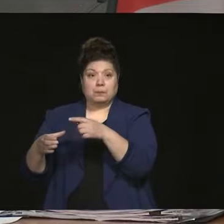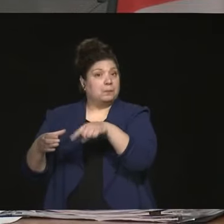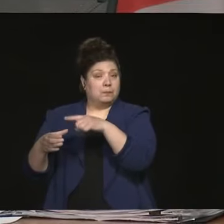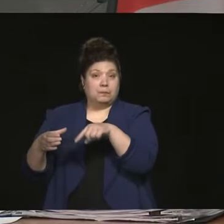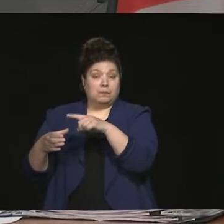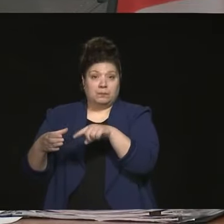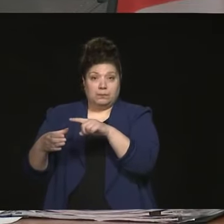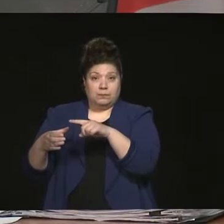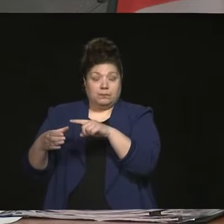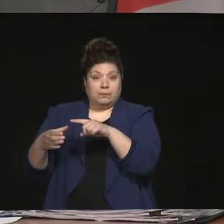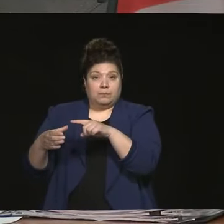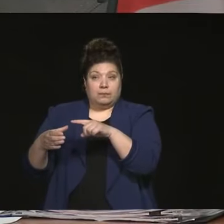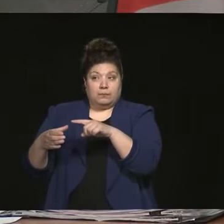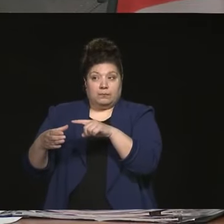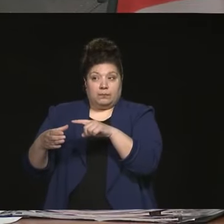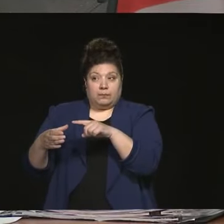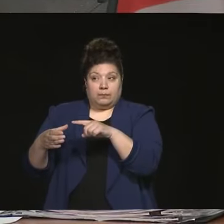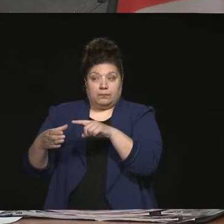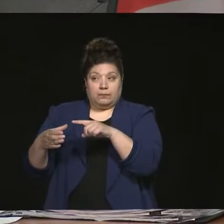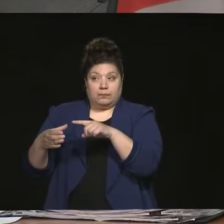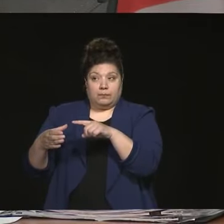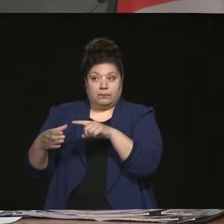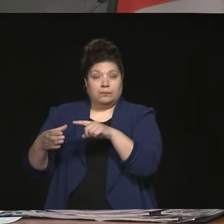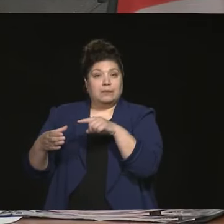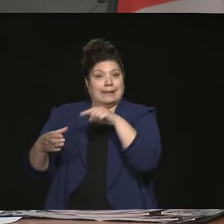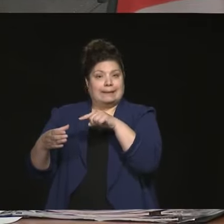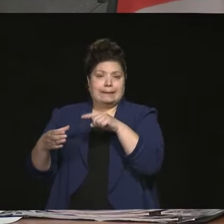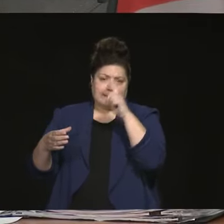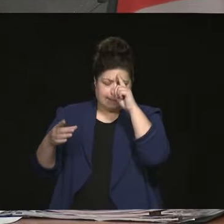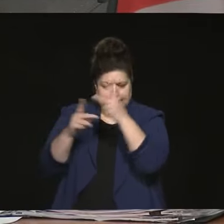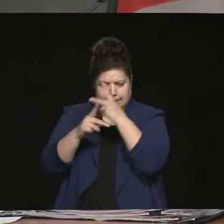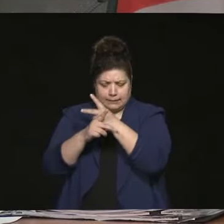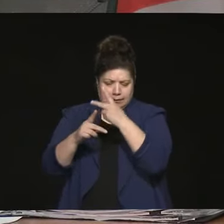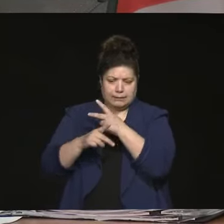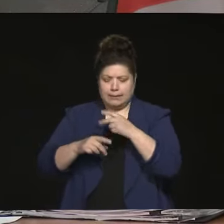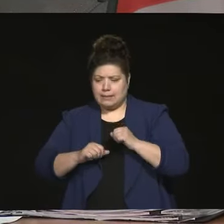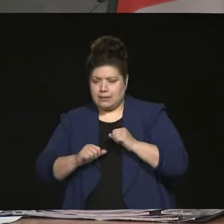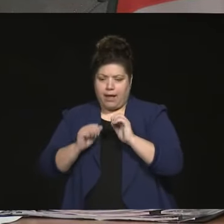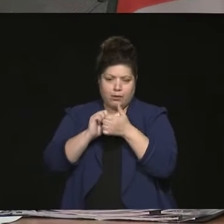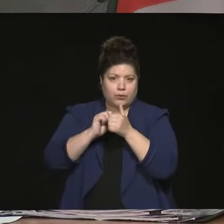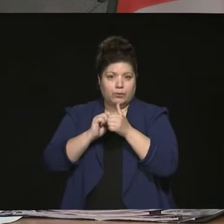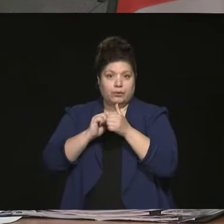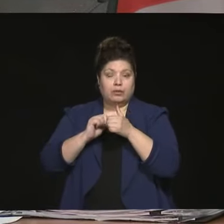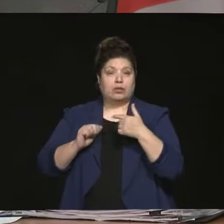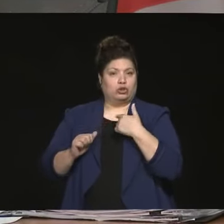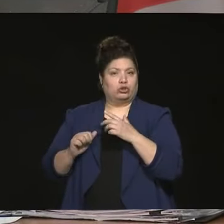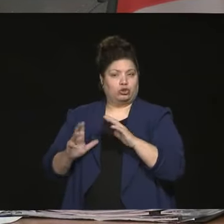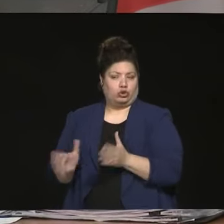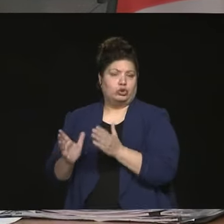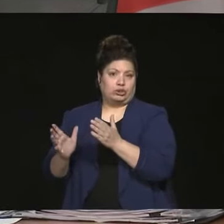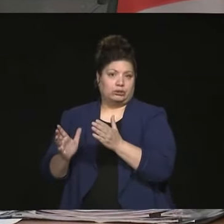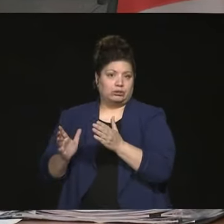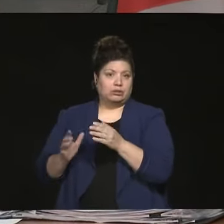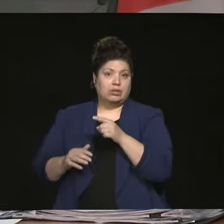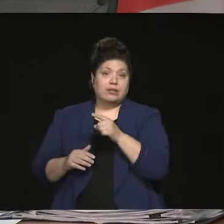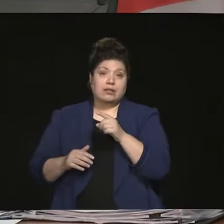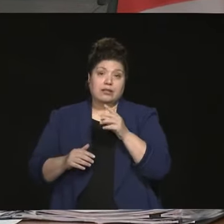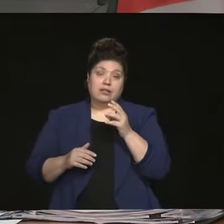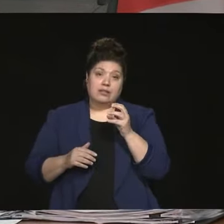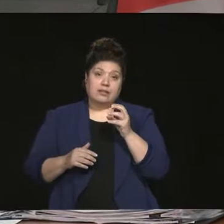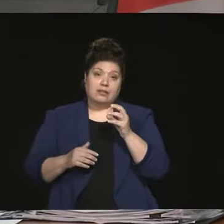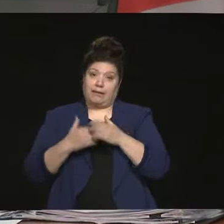working in innovative ways. I would say we really encourage, even in our own work context, the